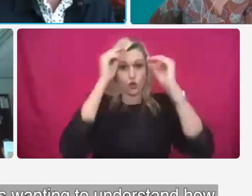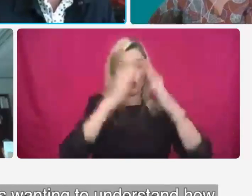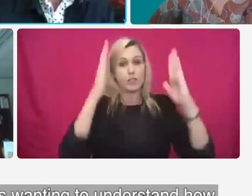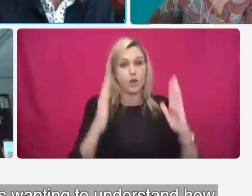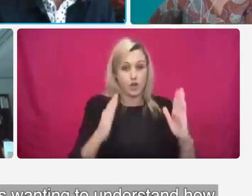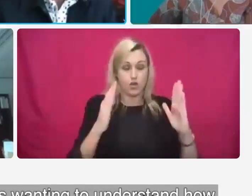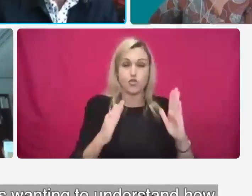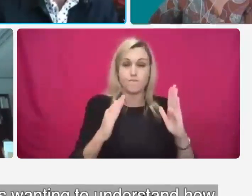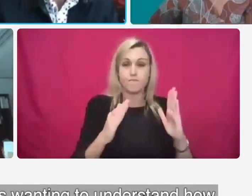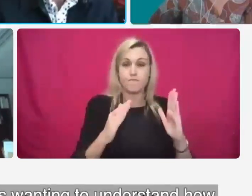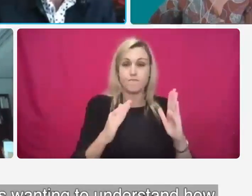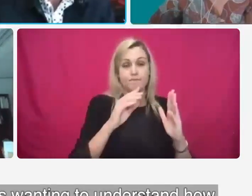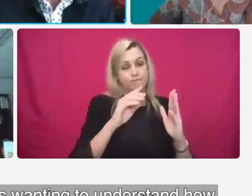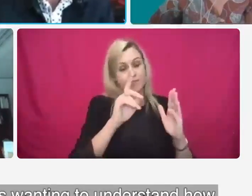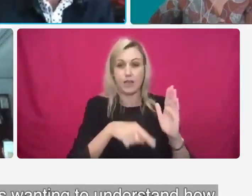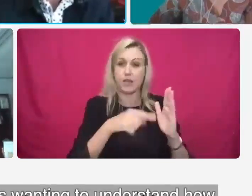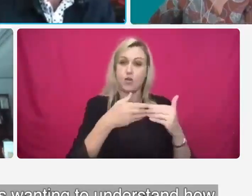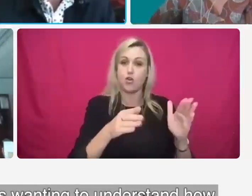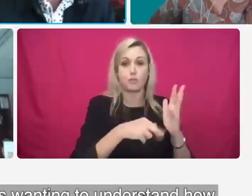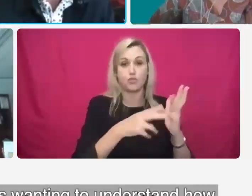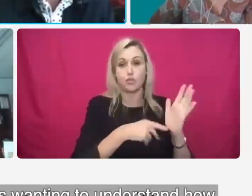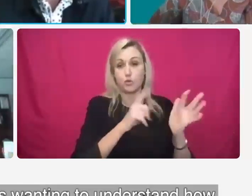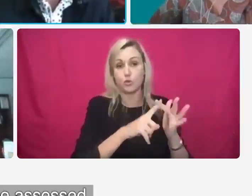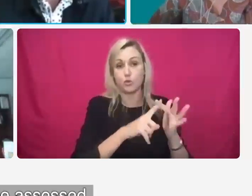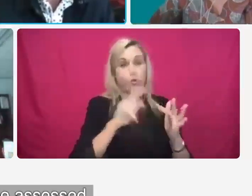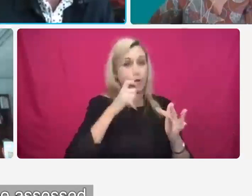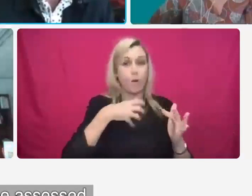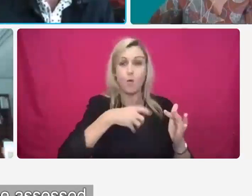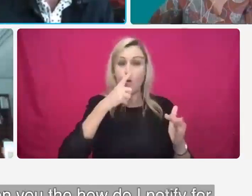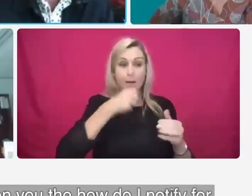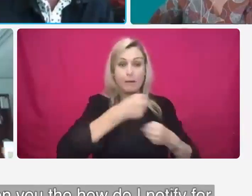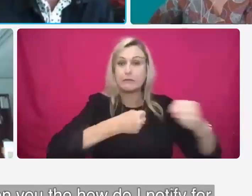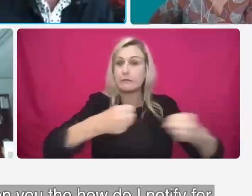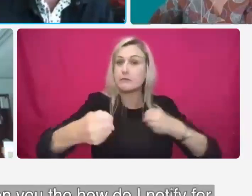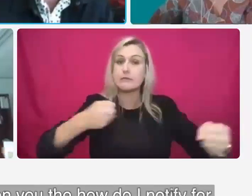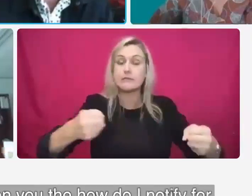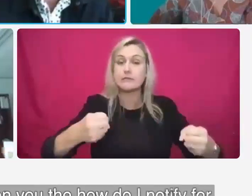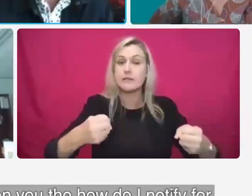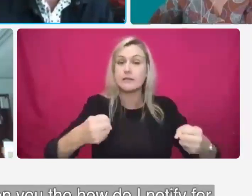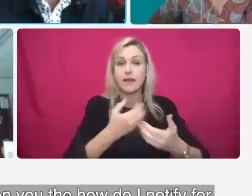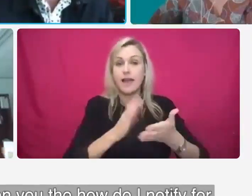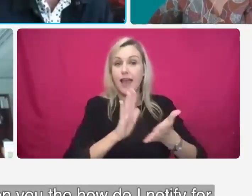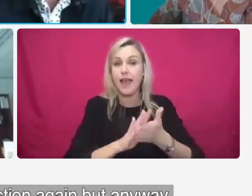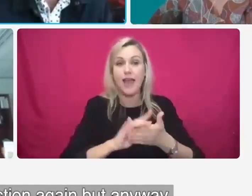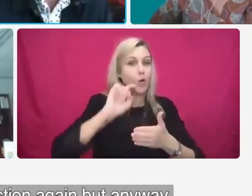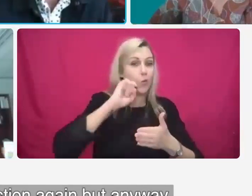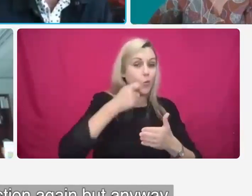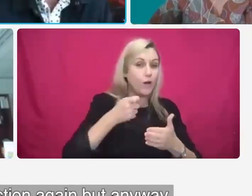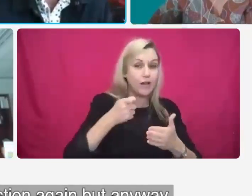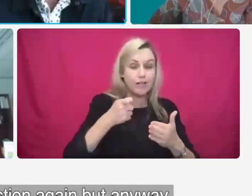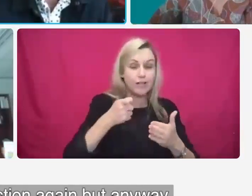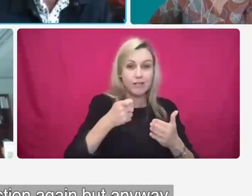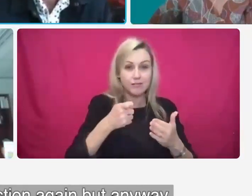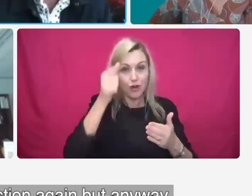September 22. And she's wanting to understand how they'll be assessed. I think I might have given you the how do I notify for assessments